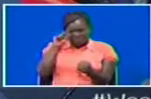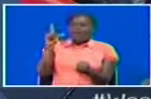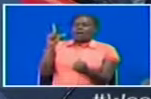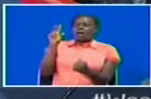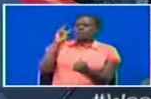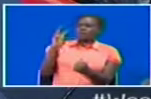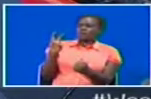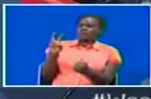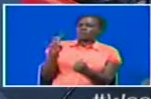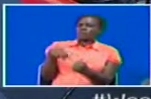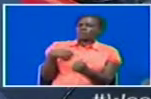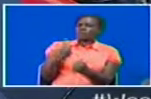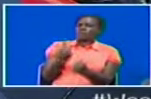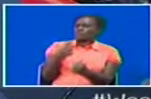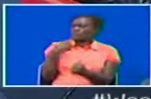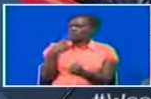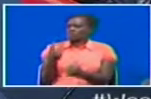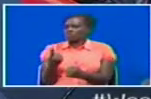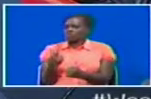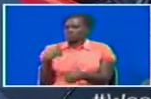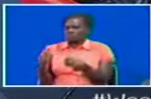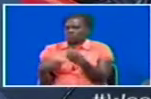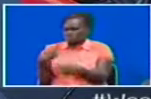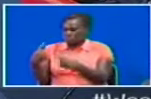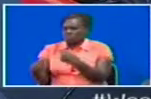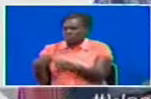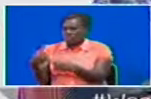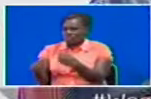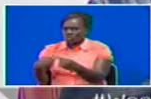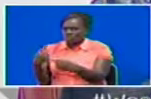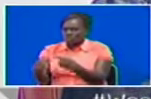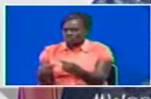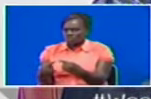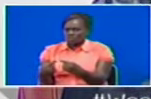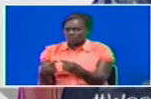looked and said that we have been told, go on, go on. We will just go and pick